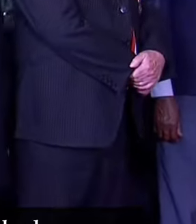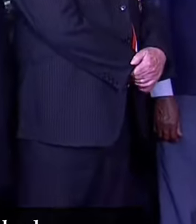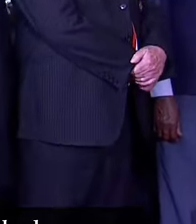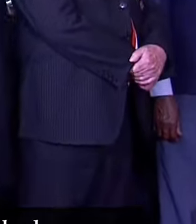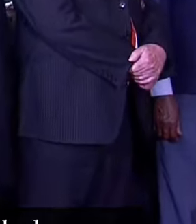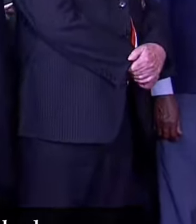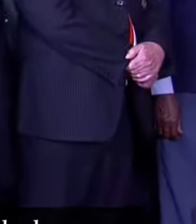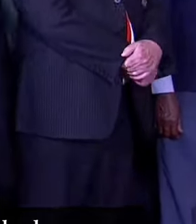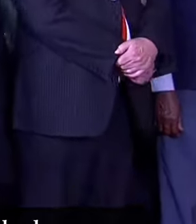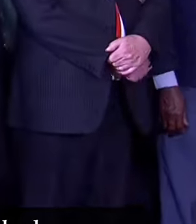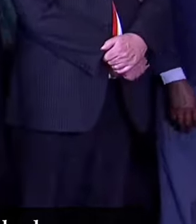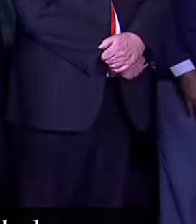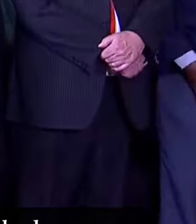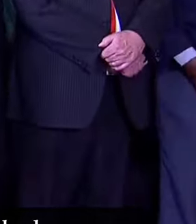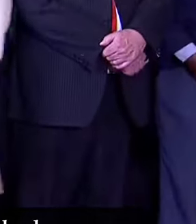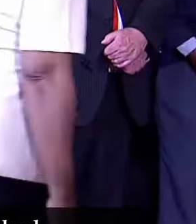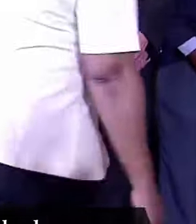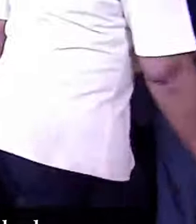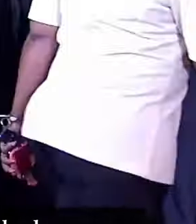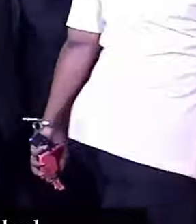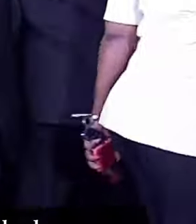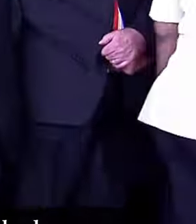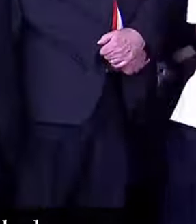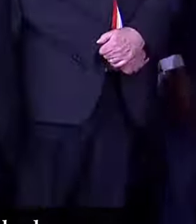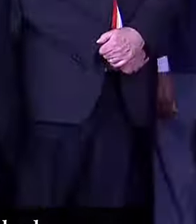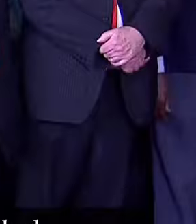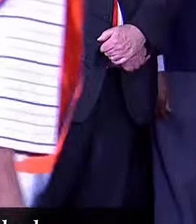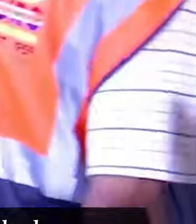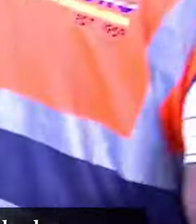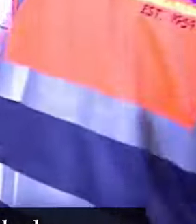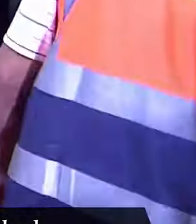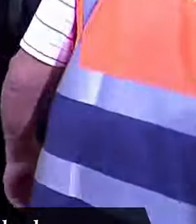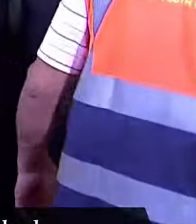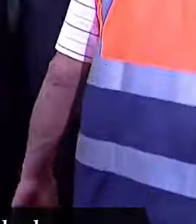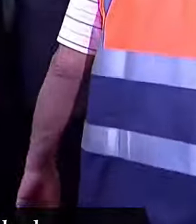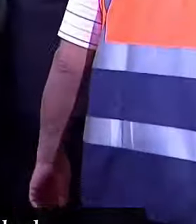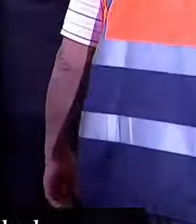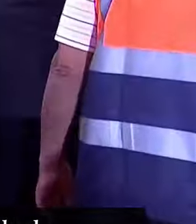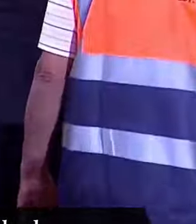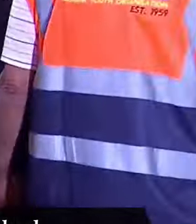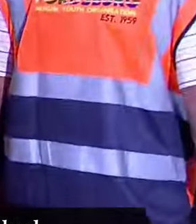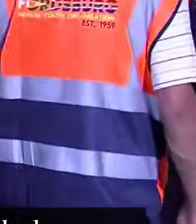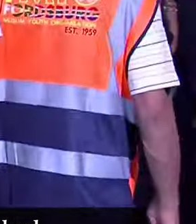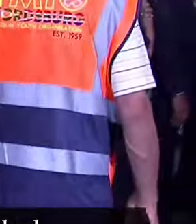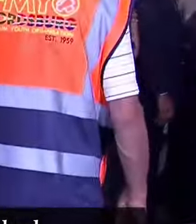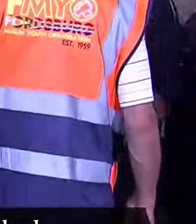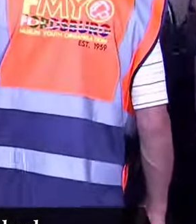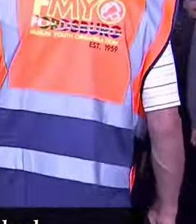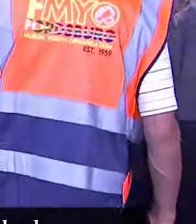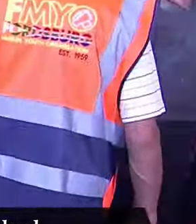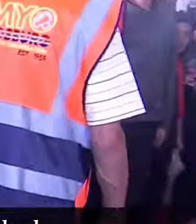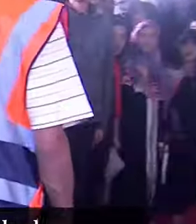Aziz to the janaza area and then to the gravesite.